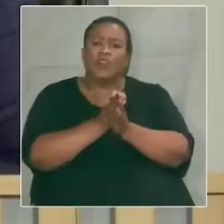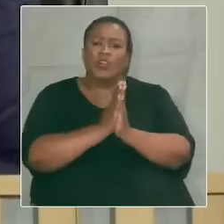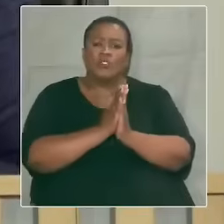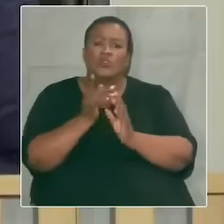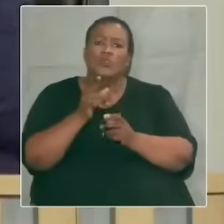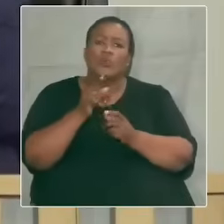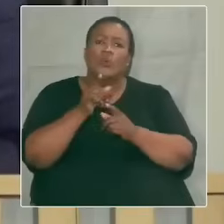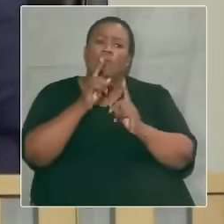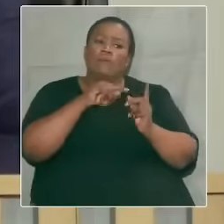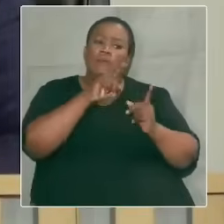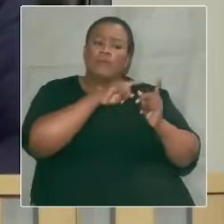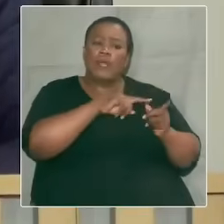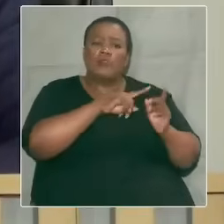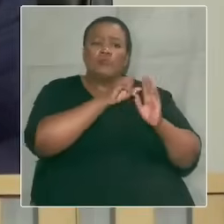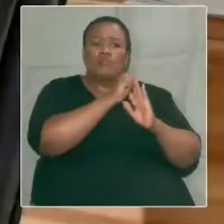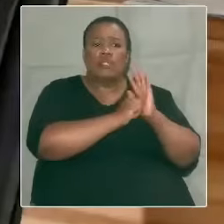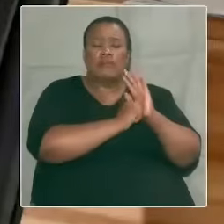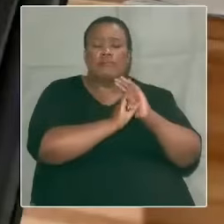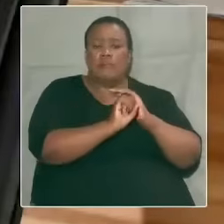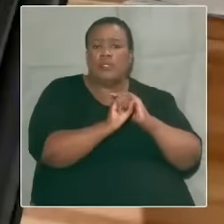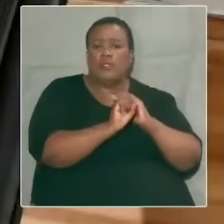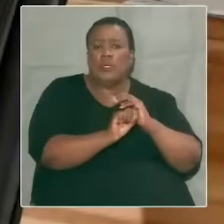to your statement and please deal